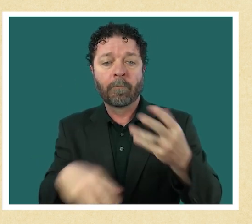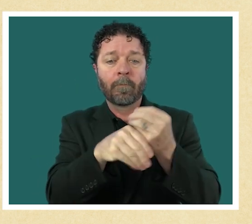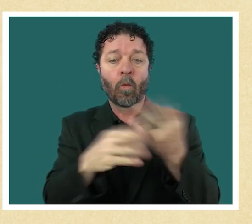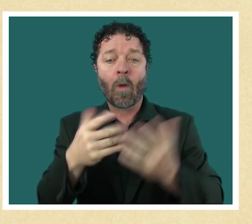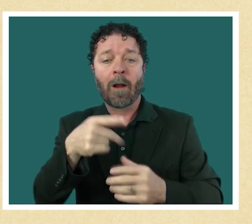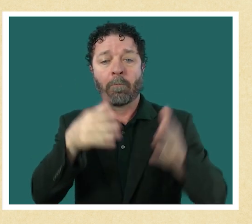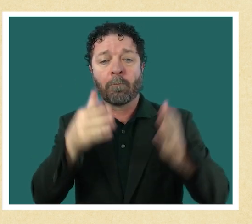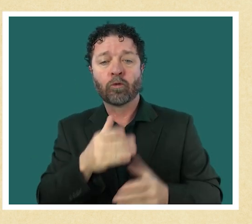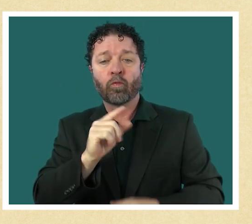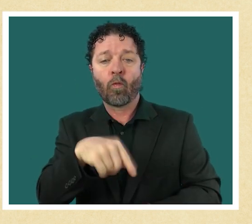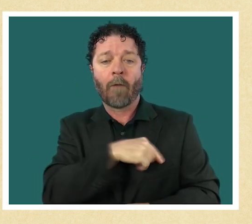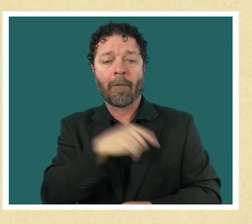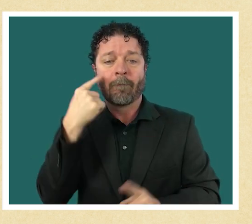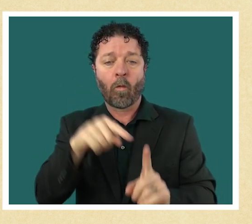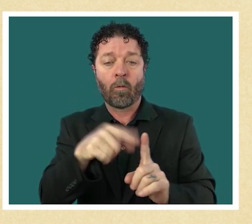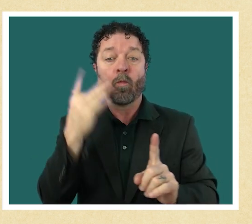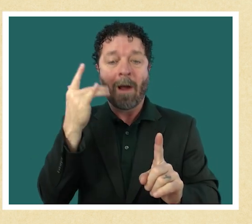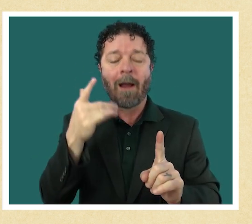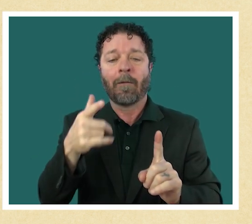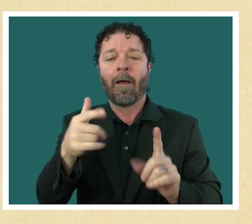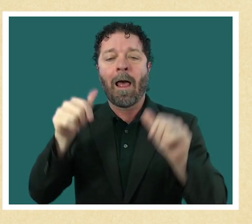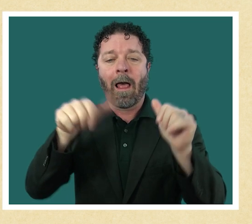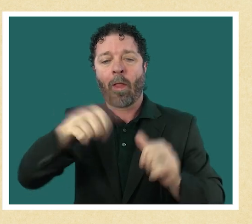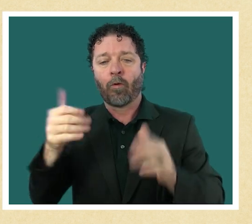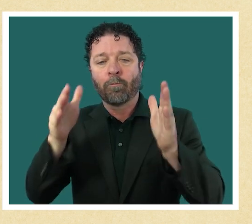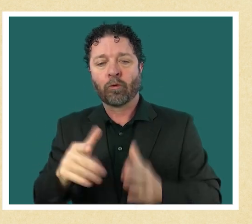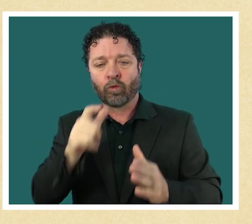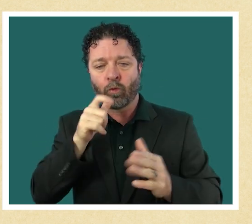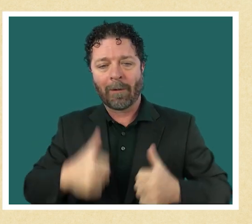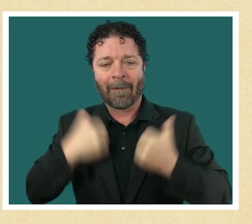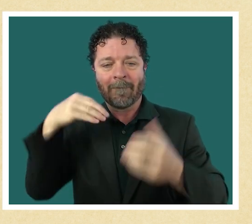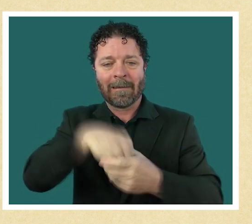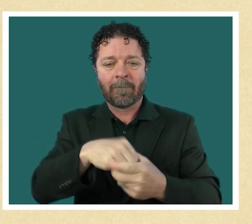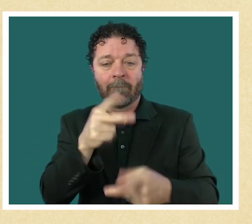allow for a live-in aide who stays overnight to assist,